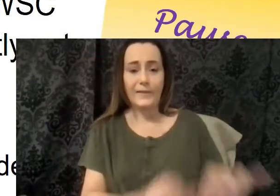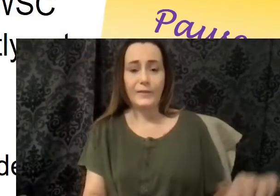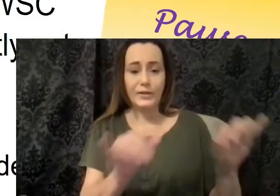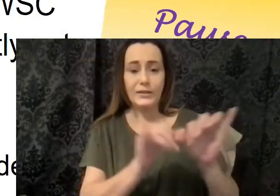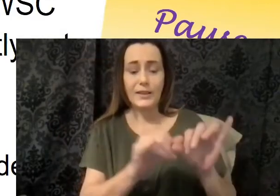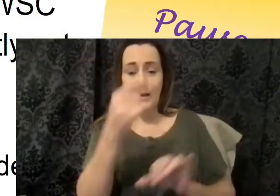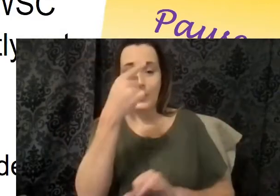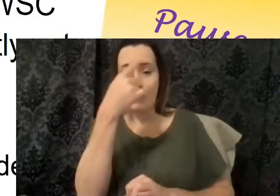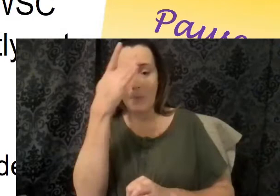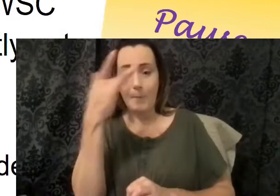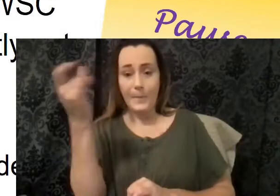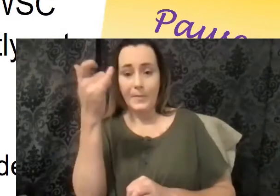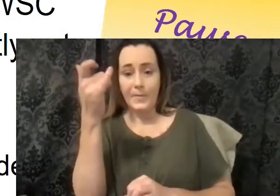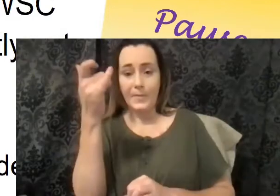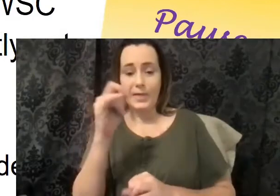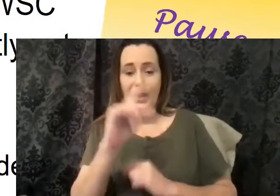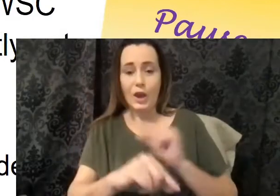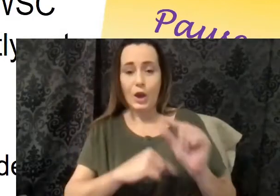global pandemic.